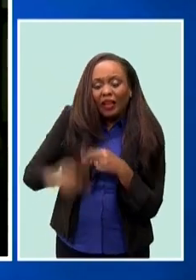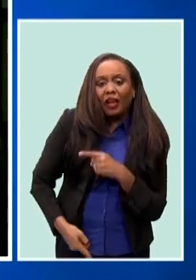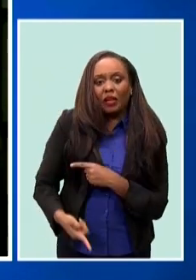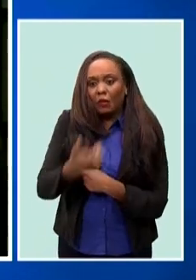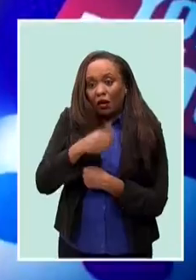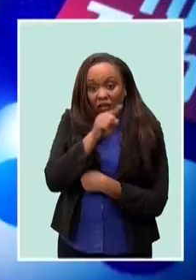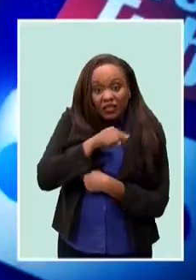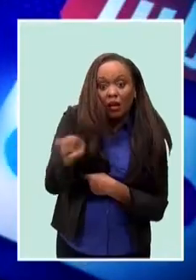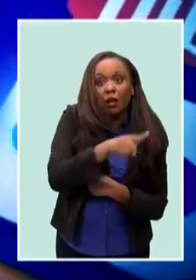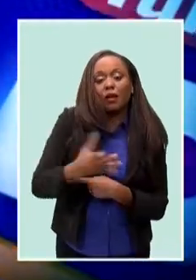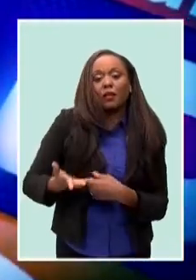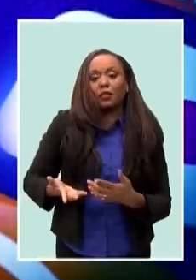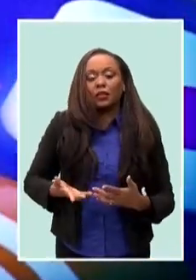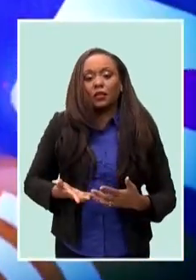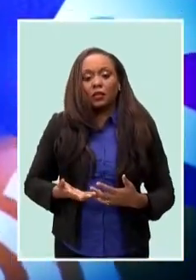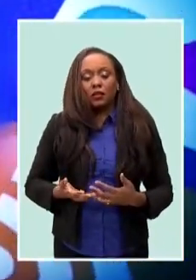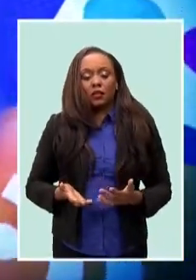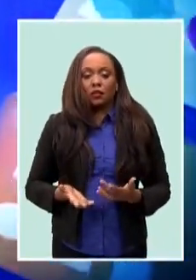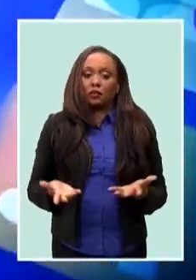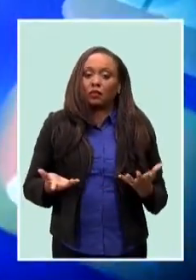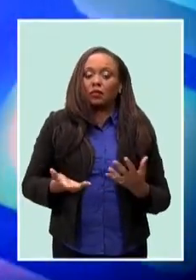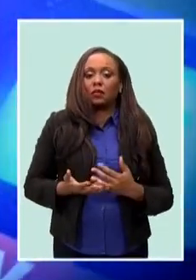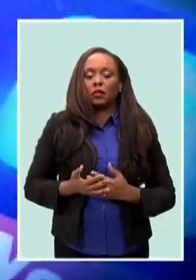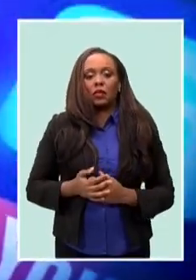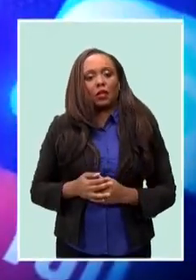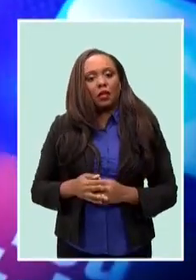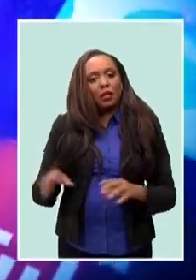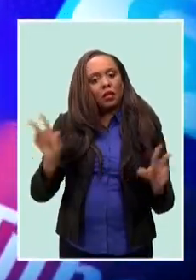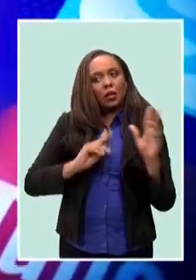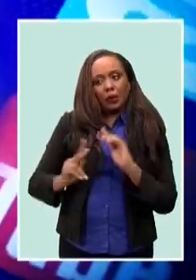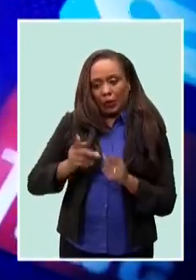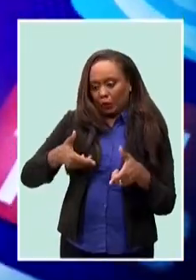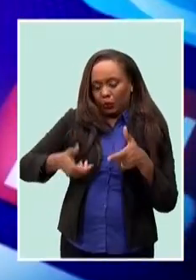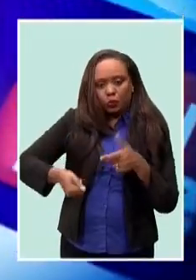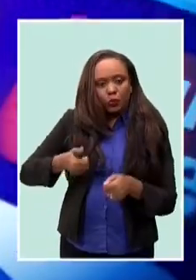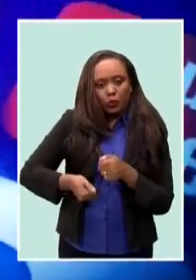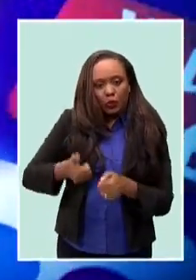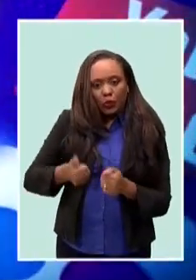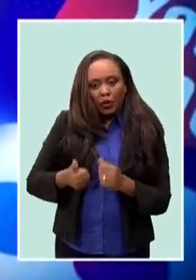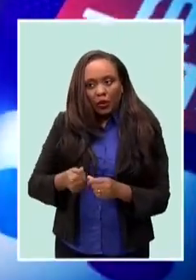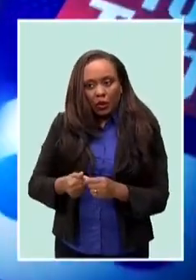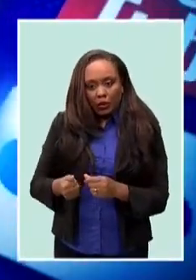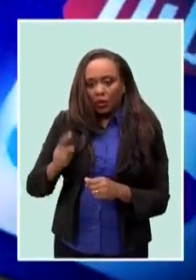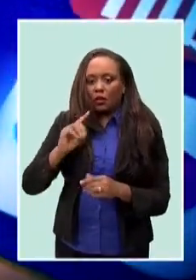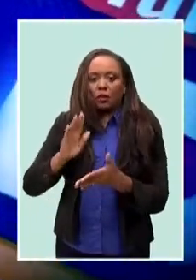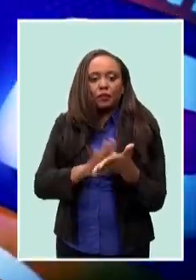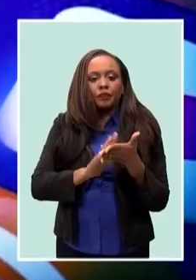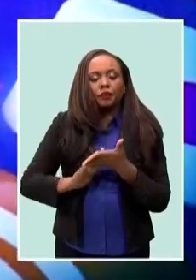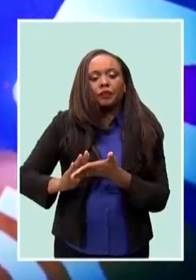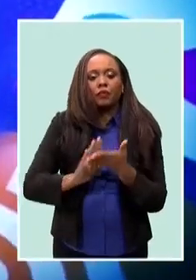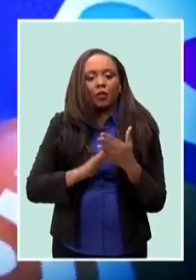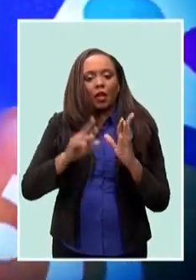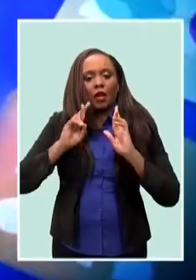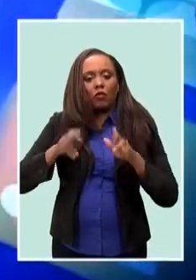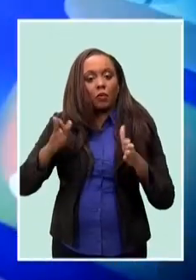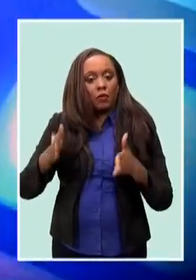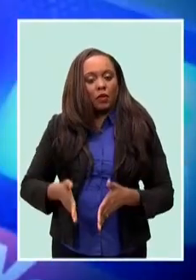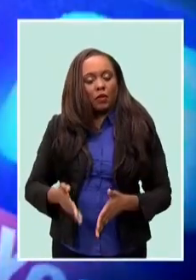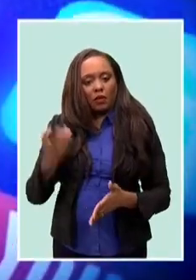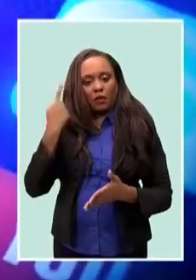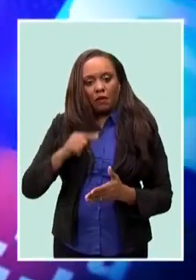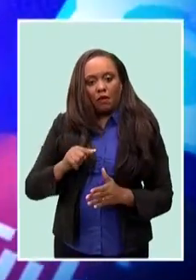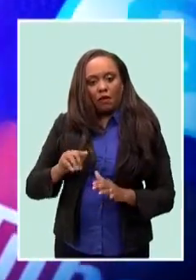it. Well, as expected, social media has been buzzing with the release of that snippet, with many praising reporter